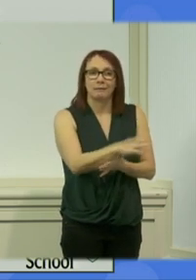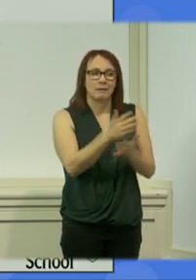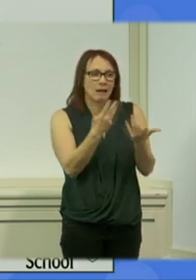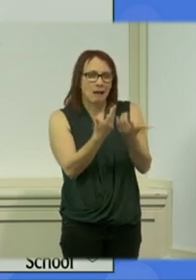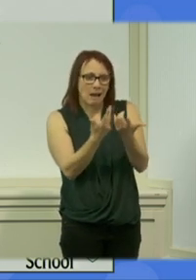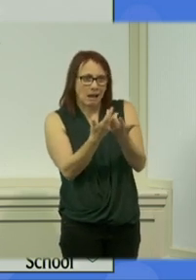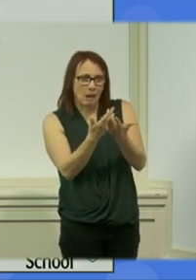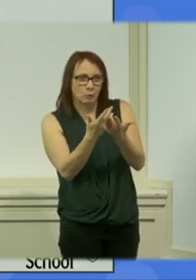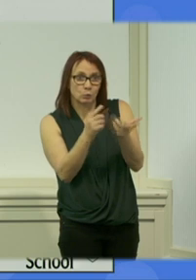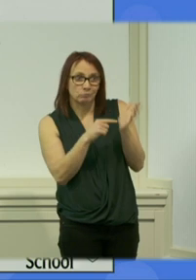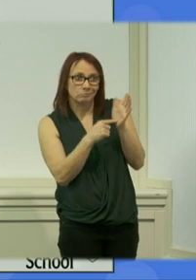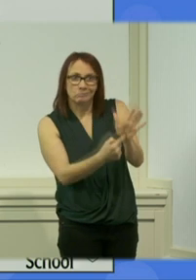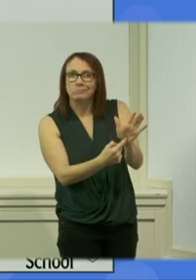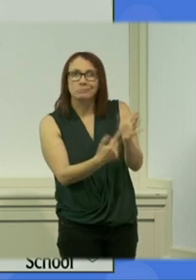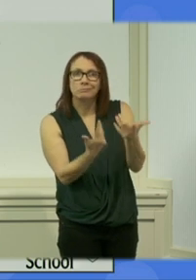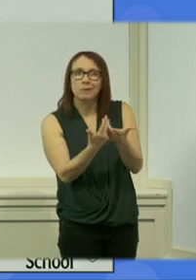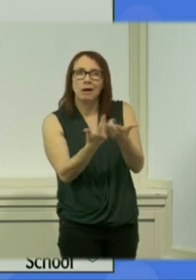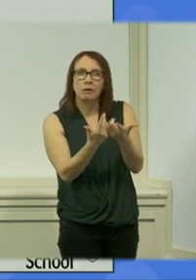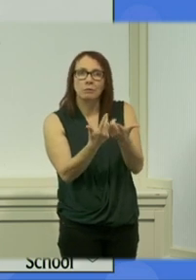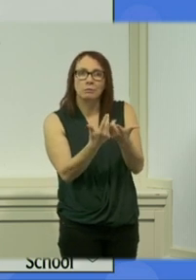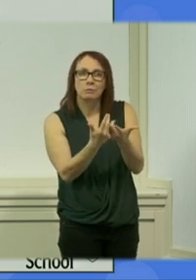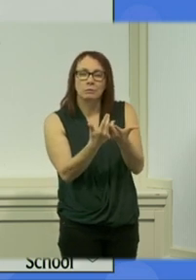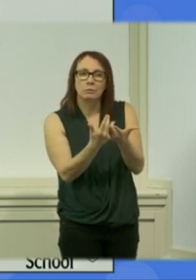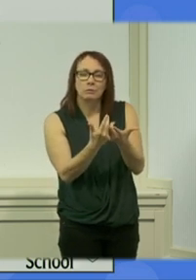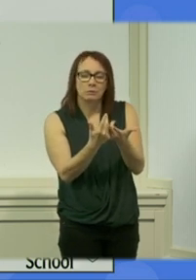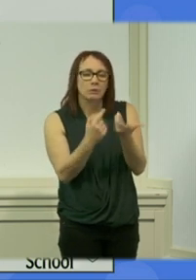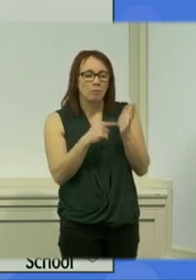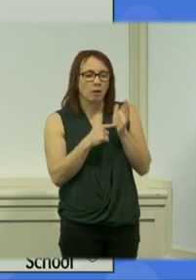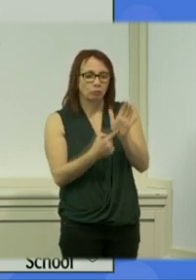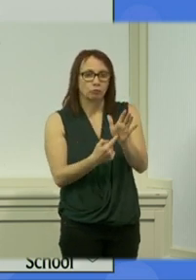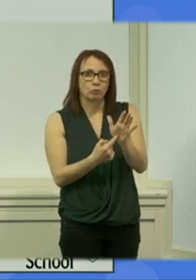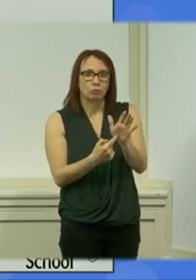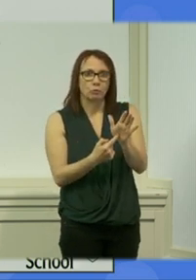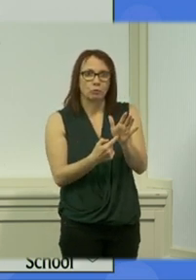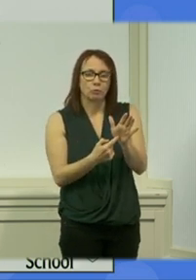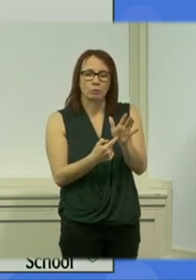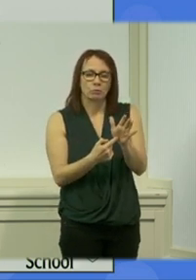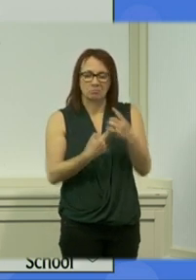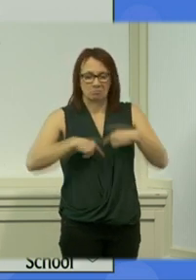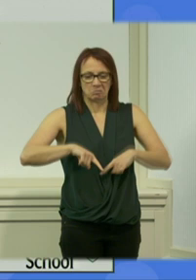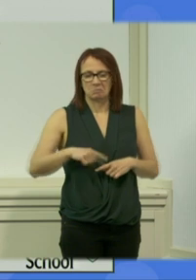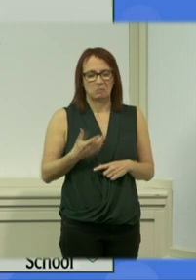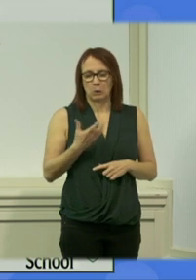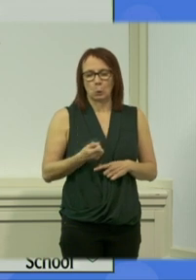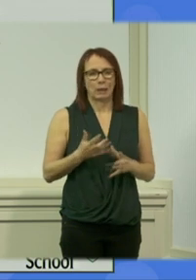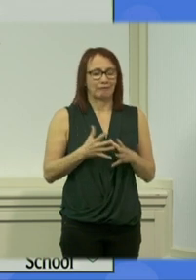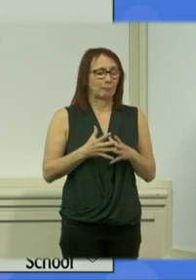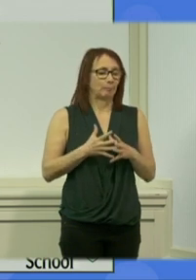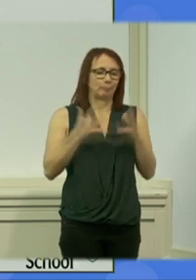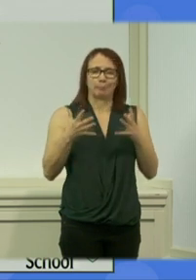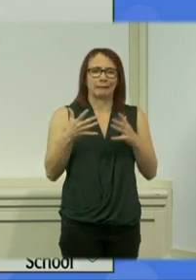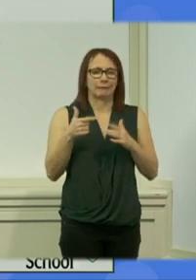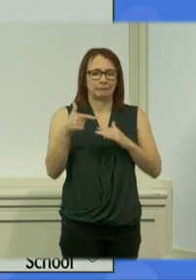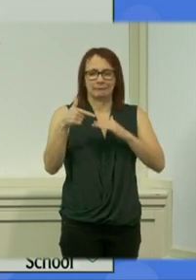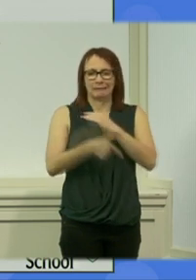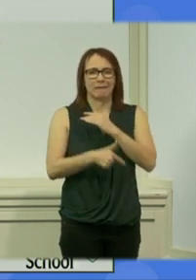lenders that you can repay your debts is to show that by and large, you don't have a big deficit each year.